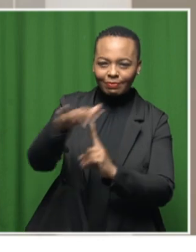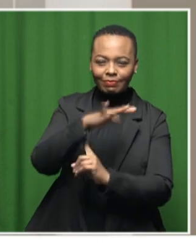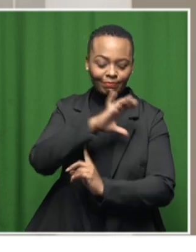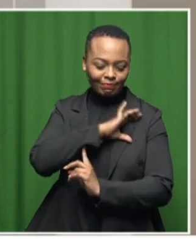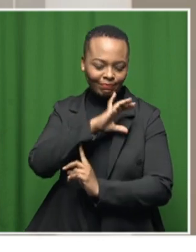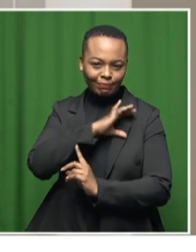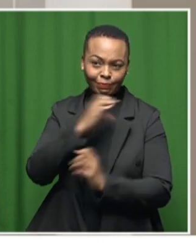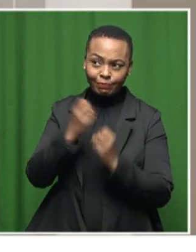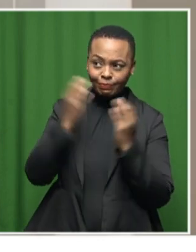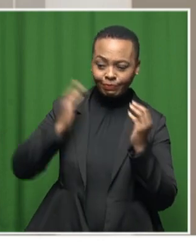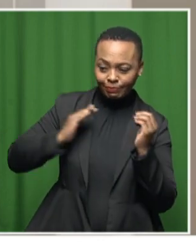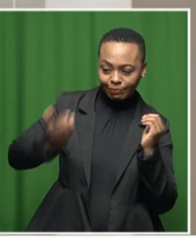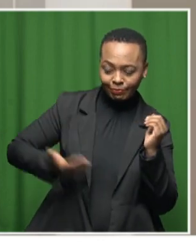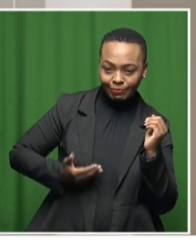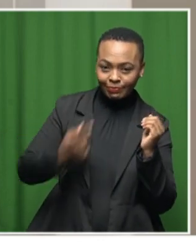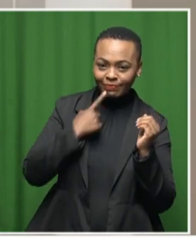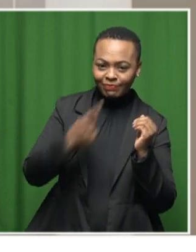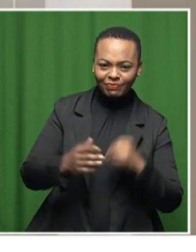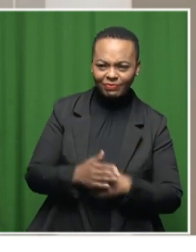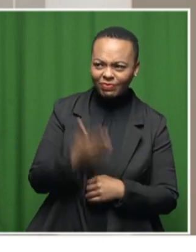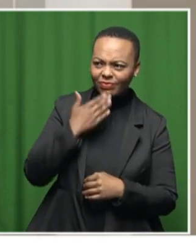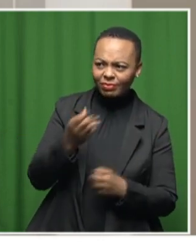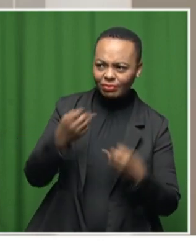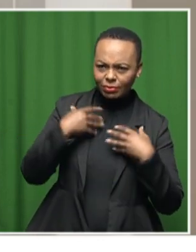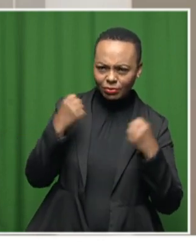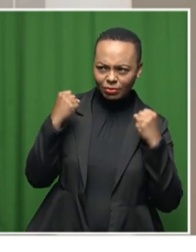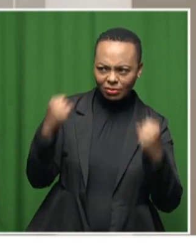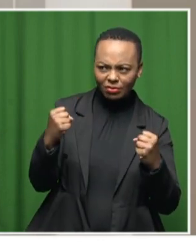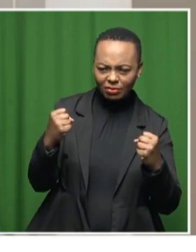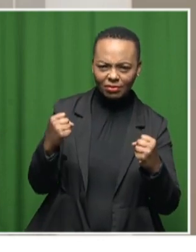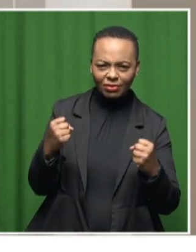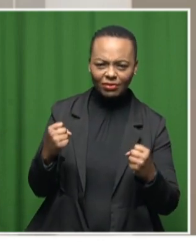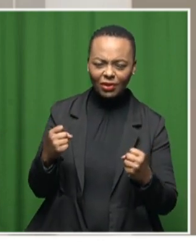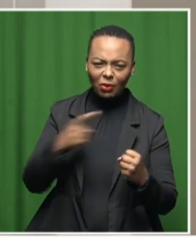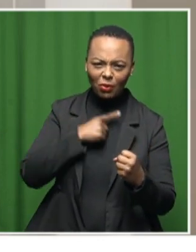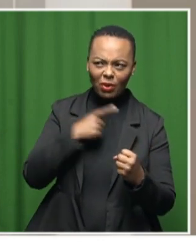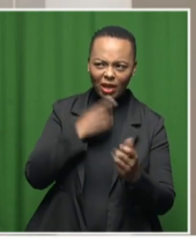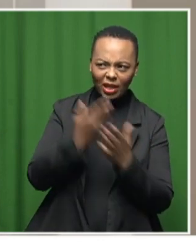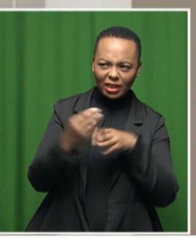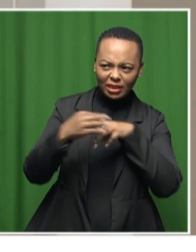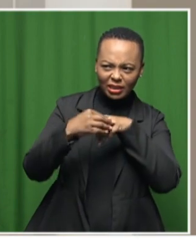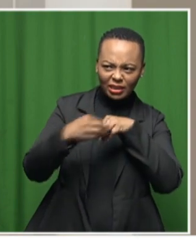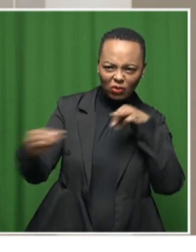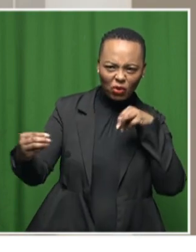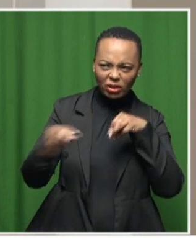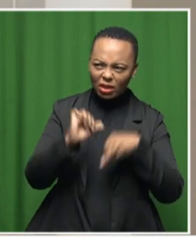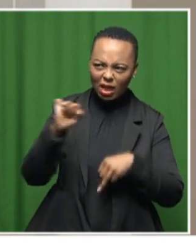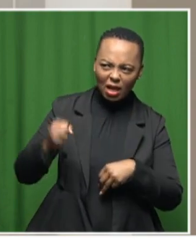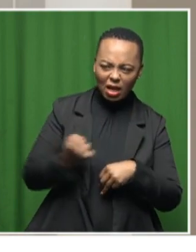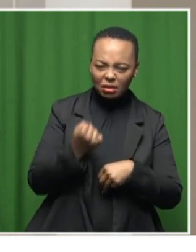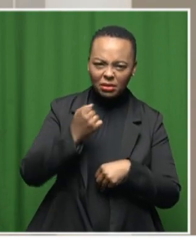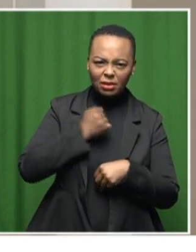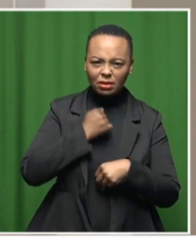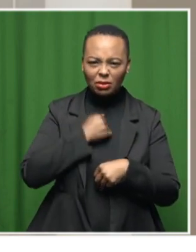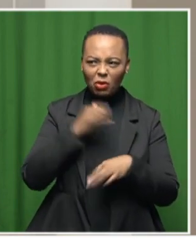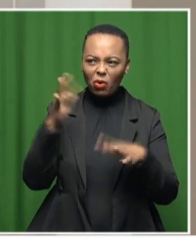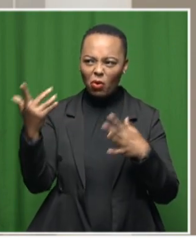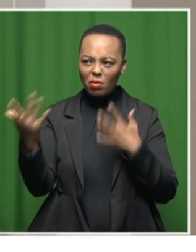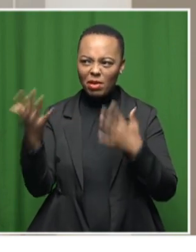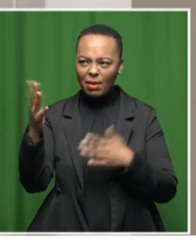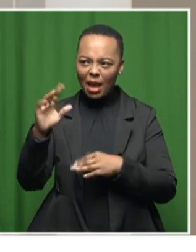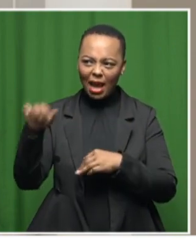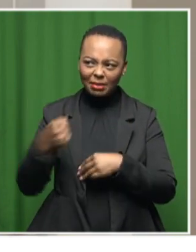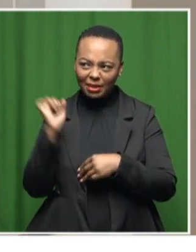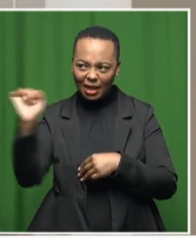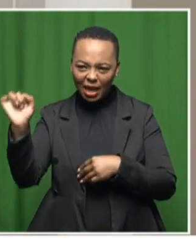of the women that come to me and say, please make me strong enough that I can divorce my husband, or the husbands will come and say,